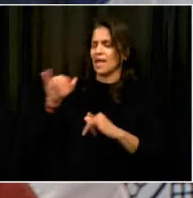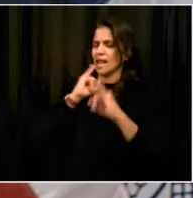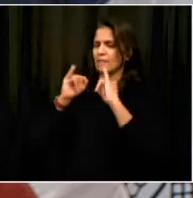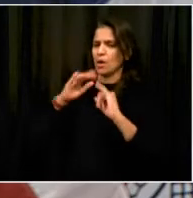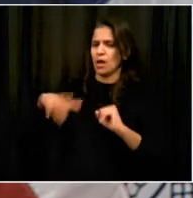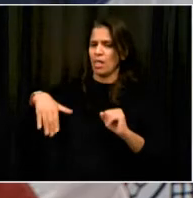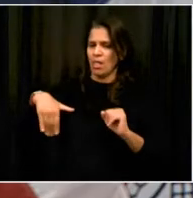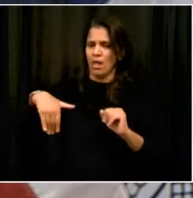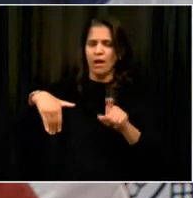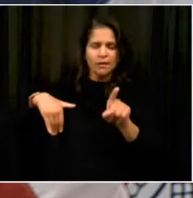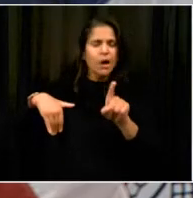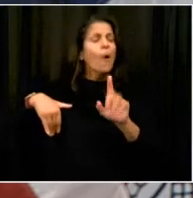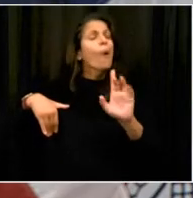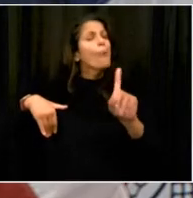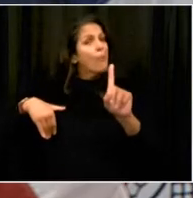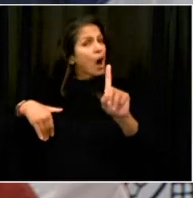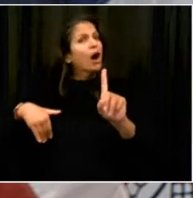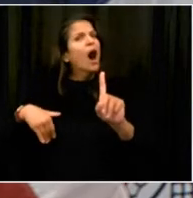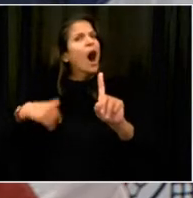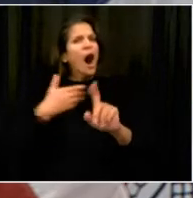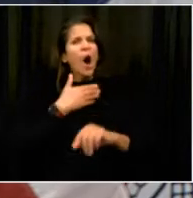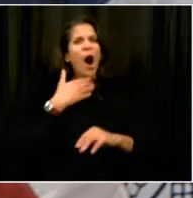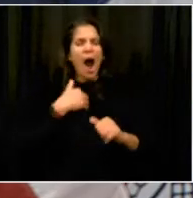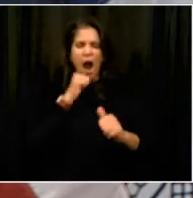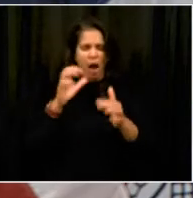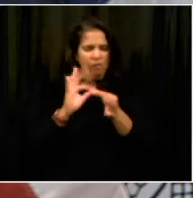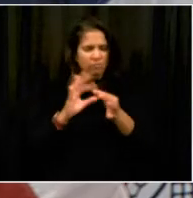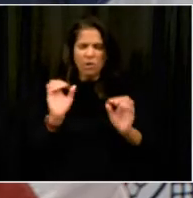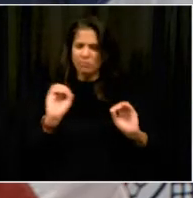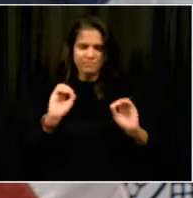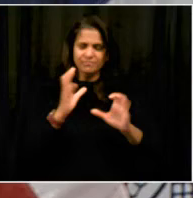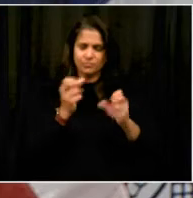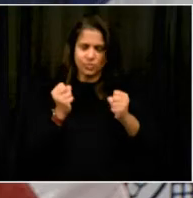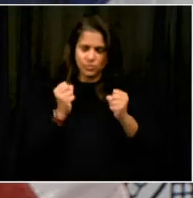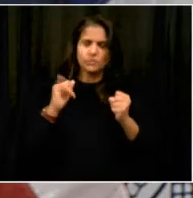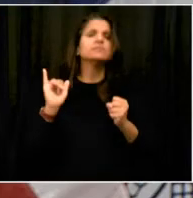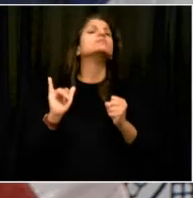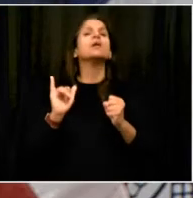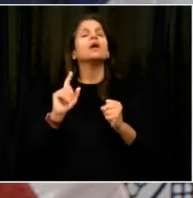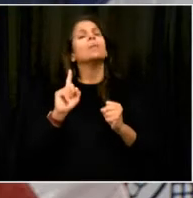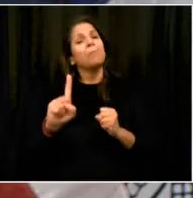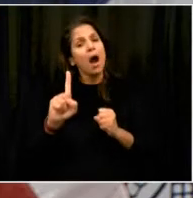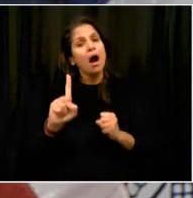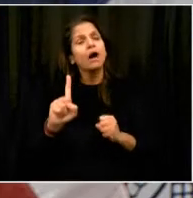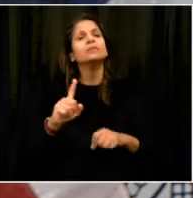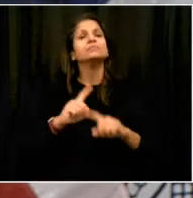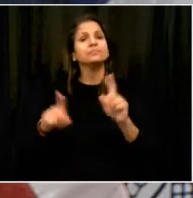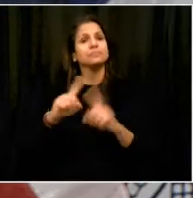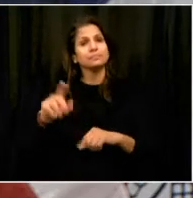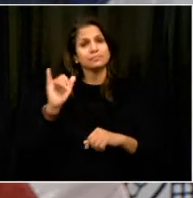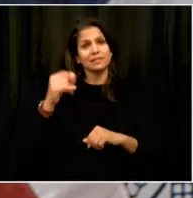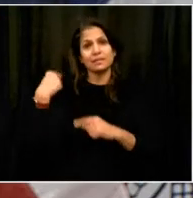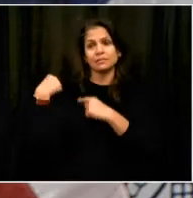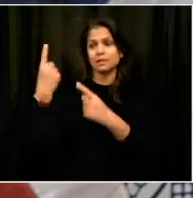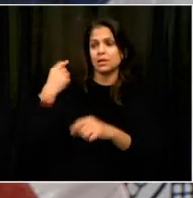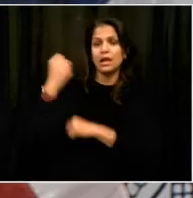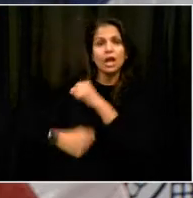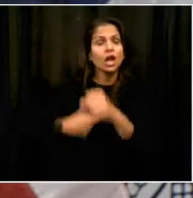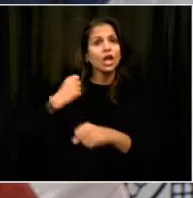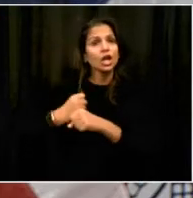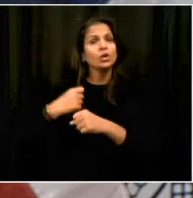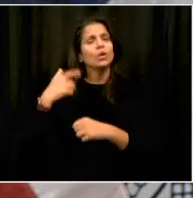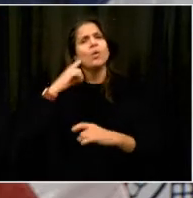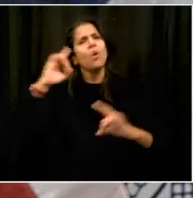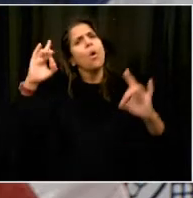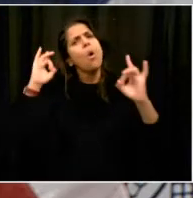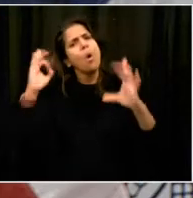before. I mean, let's be really clear. You cannot combine a massive health crisis, tens of thousands of people